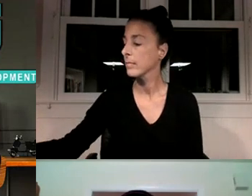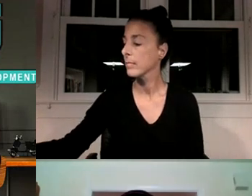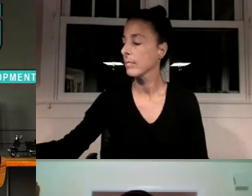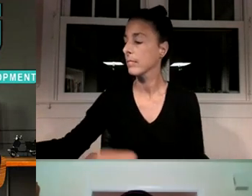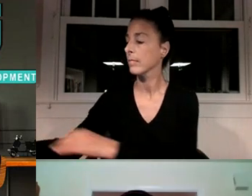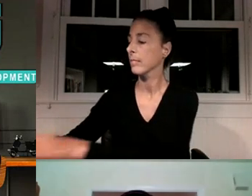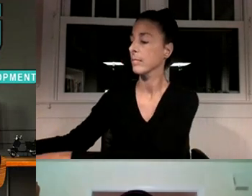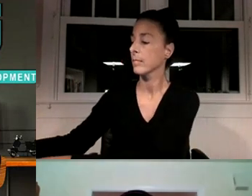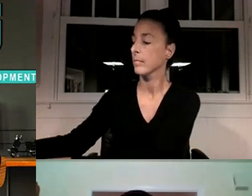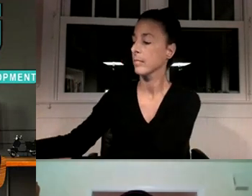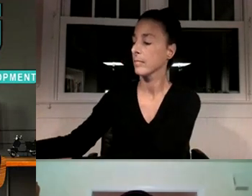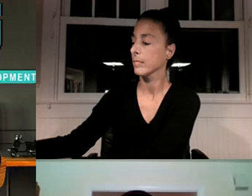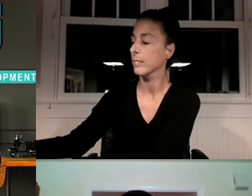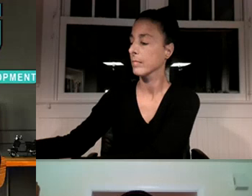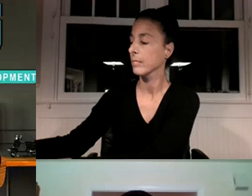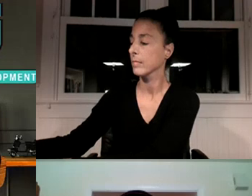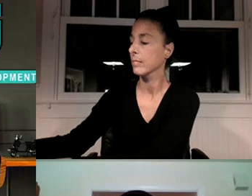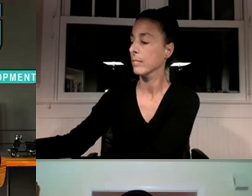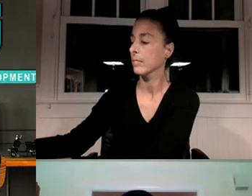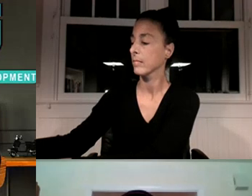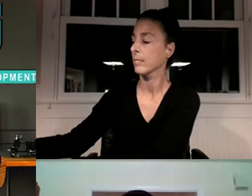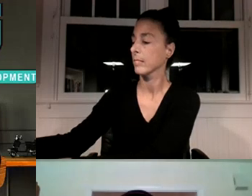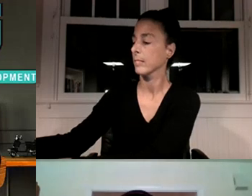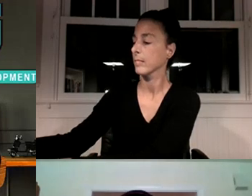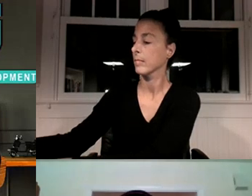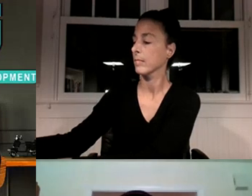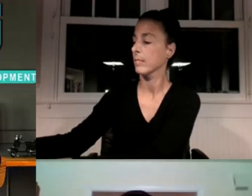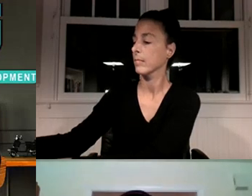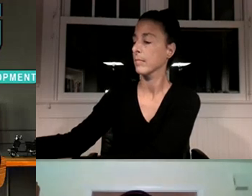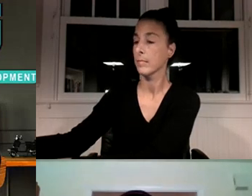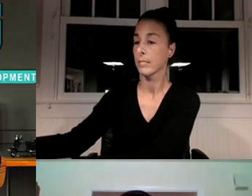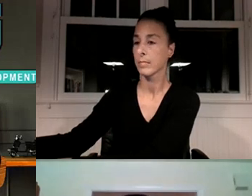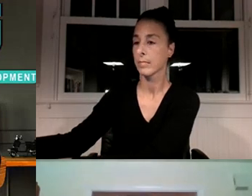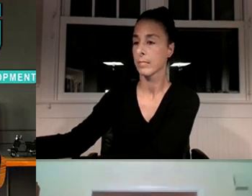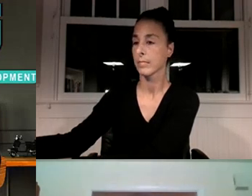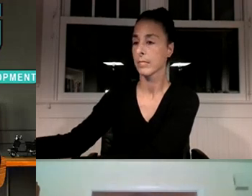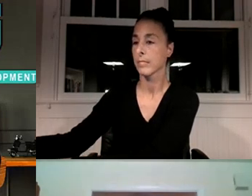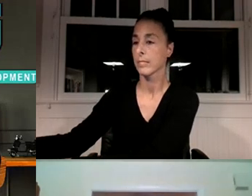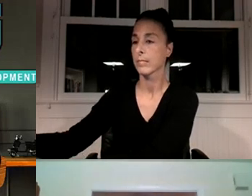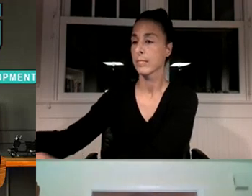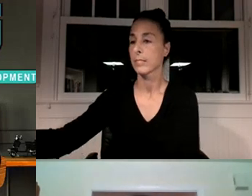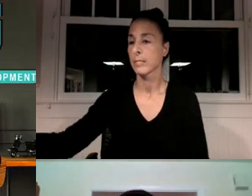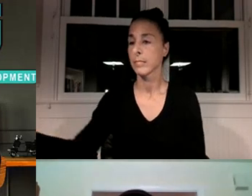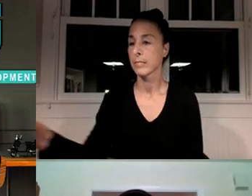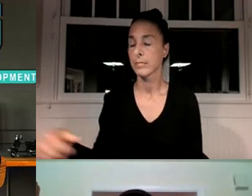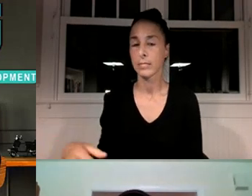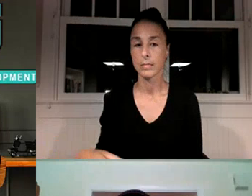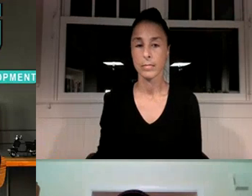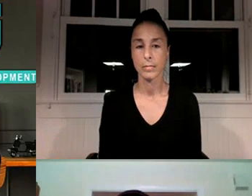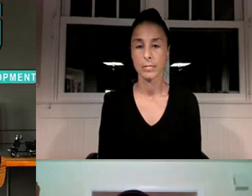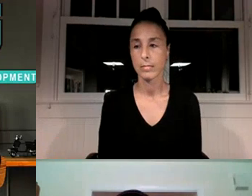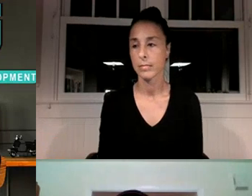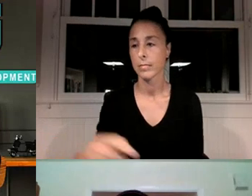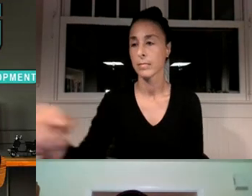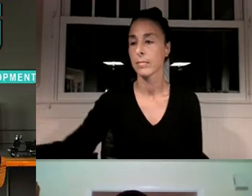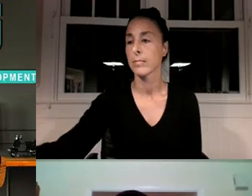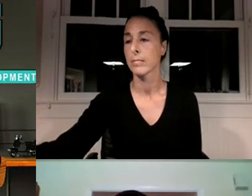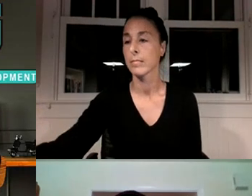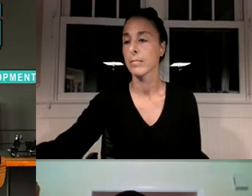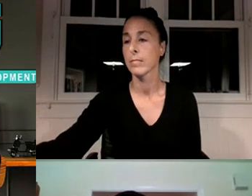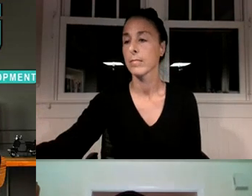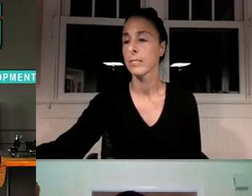demand for this level of retail. It's also not too much retail. So 80,000 square feet, of which 20,000 is a grocer, is